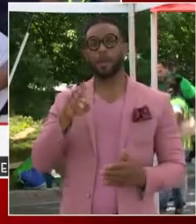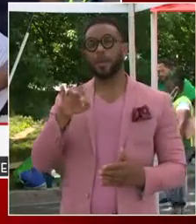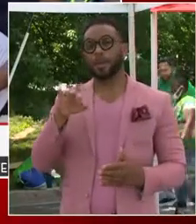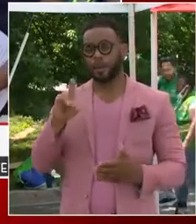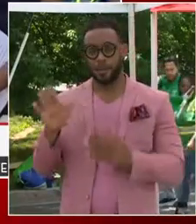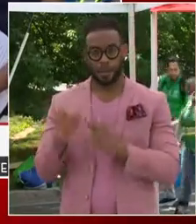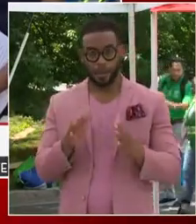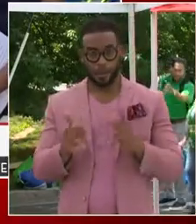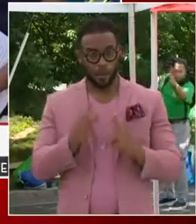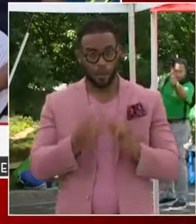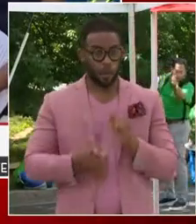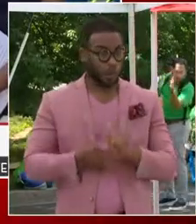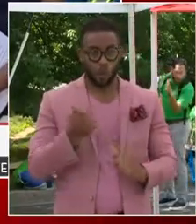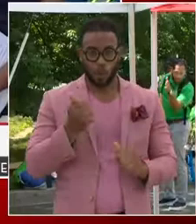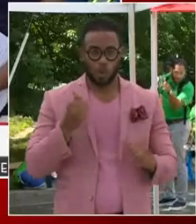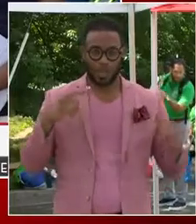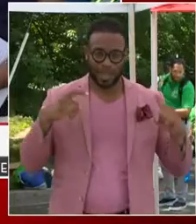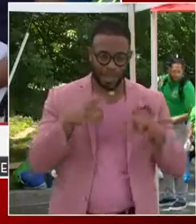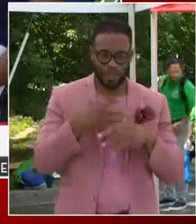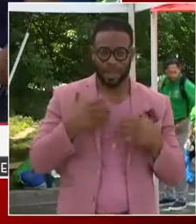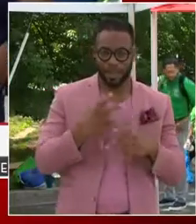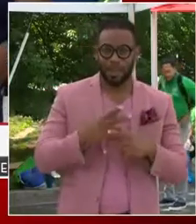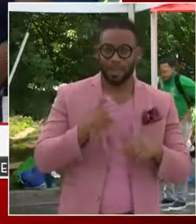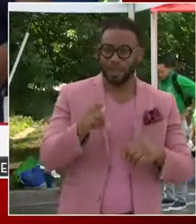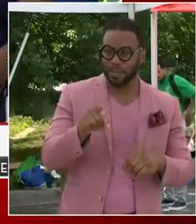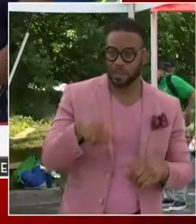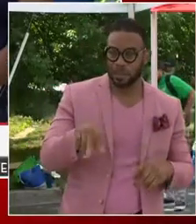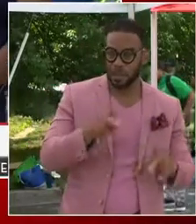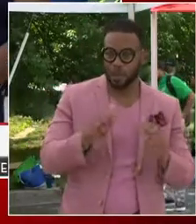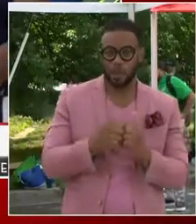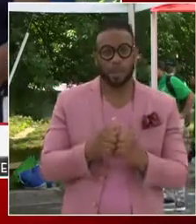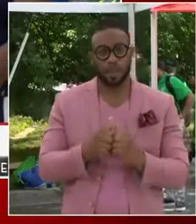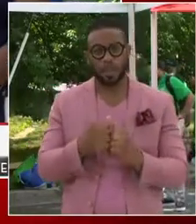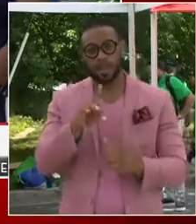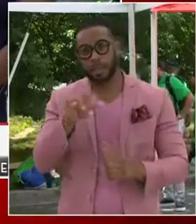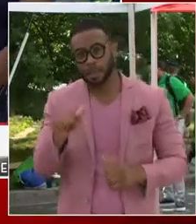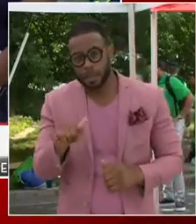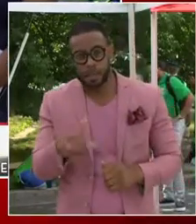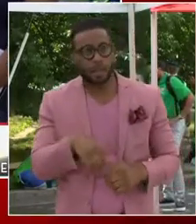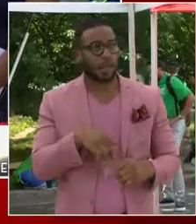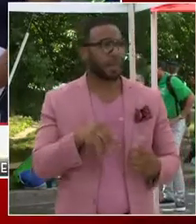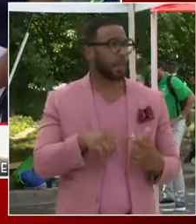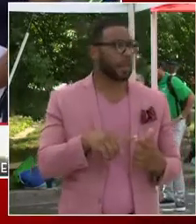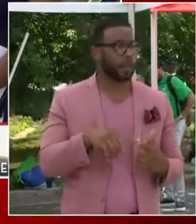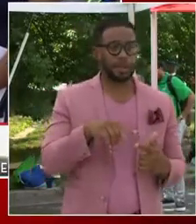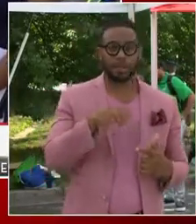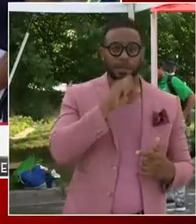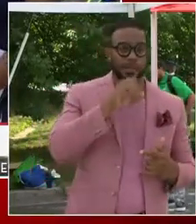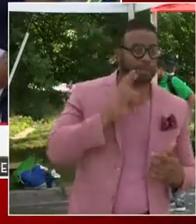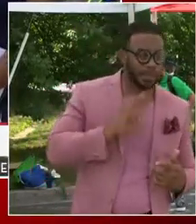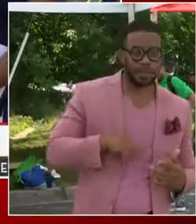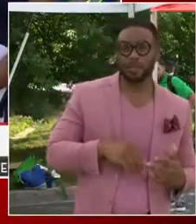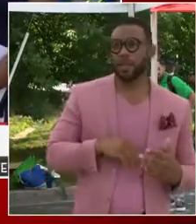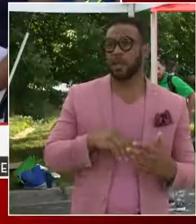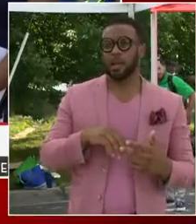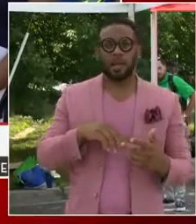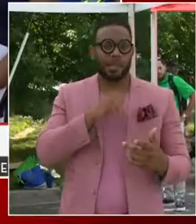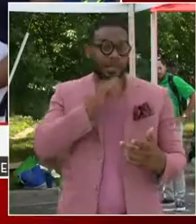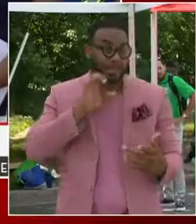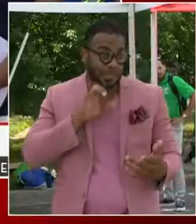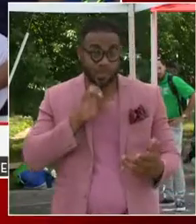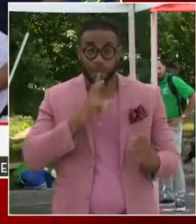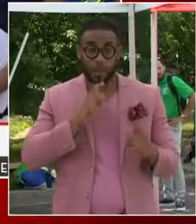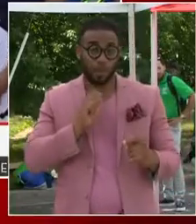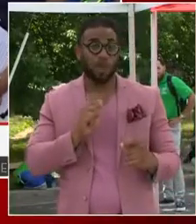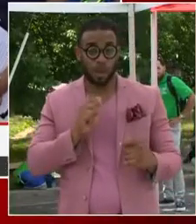those people with the most complex healthcare needs. So those are people with disabilities or seniors and people that are income eligible